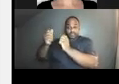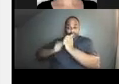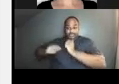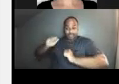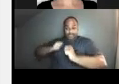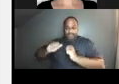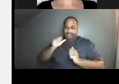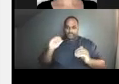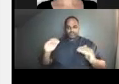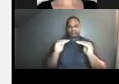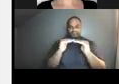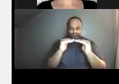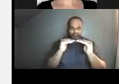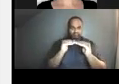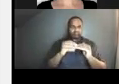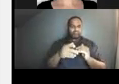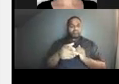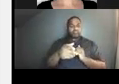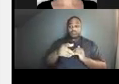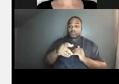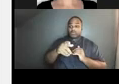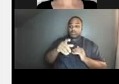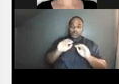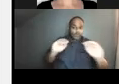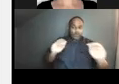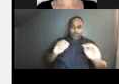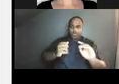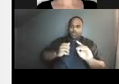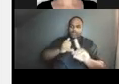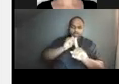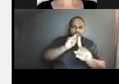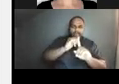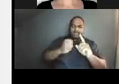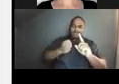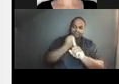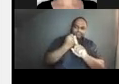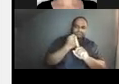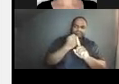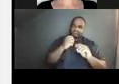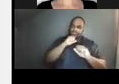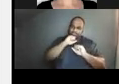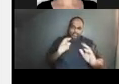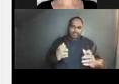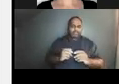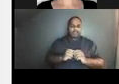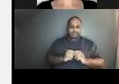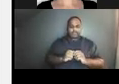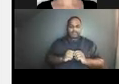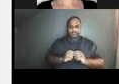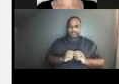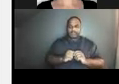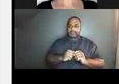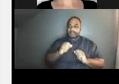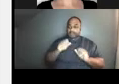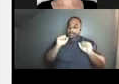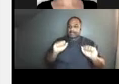among actors, and no bullying should be tolerated. Themes and theatrical forms that are being used can be